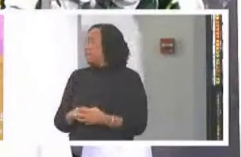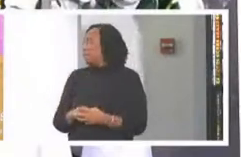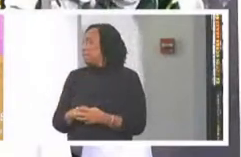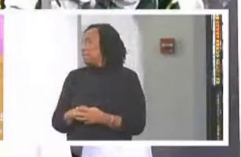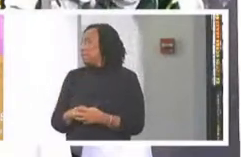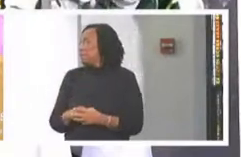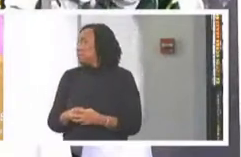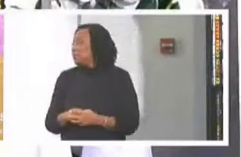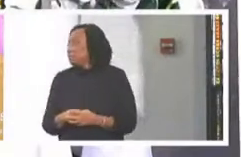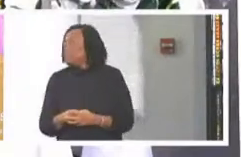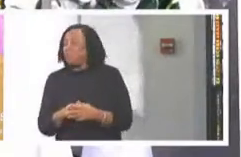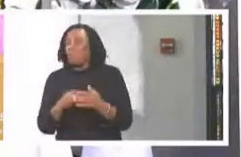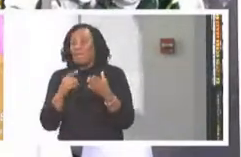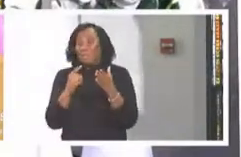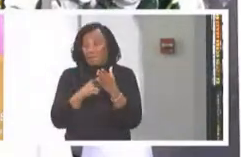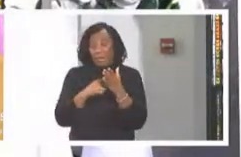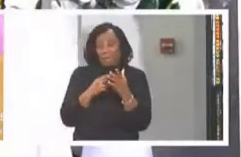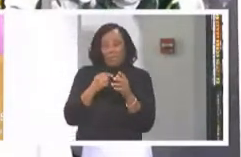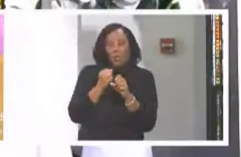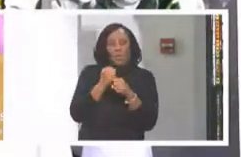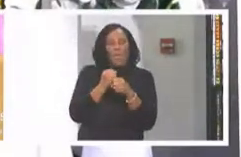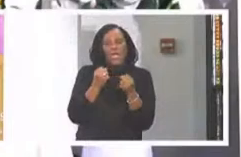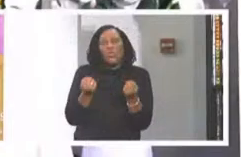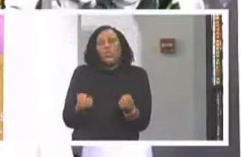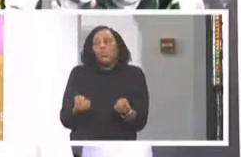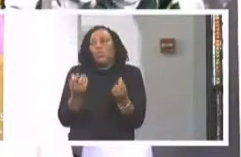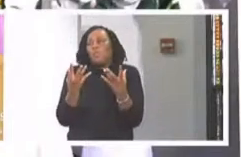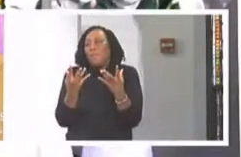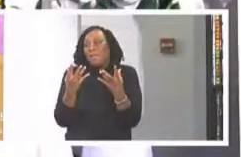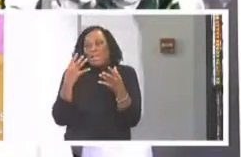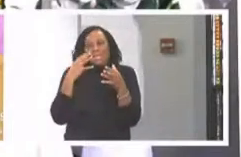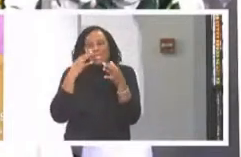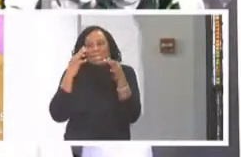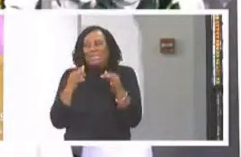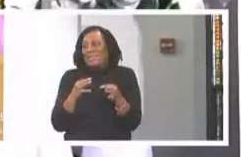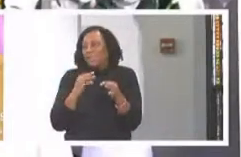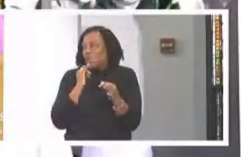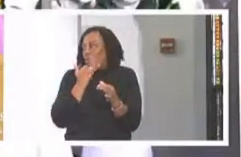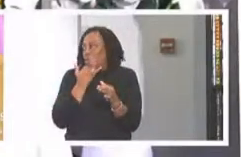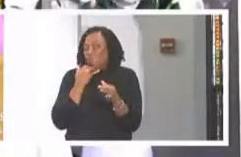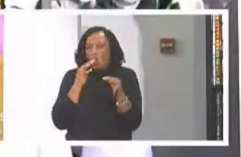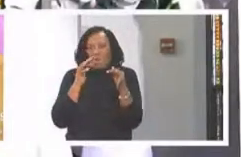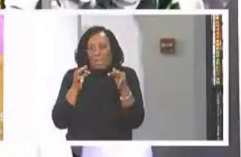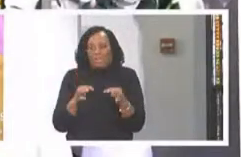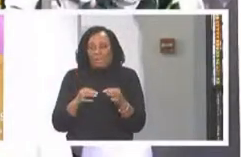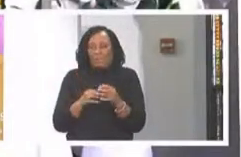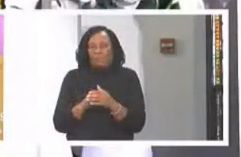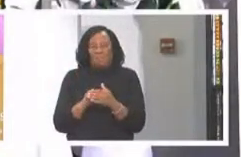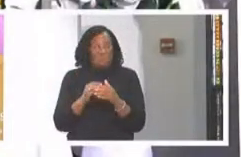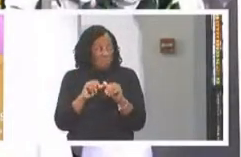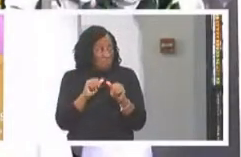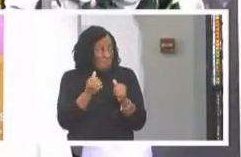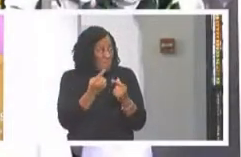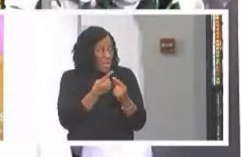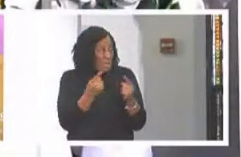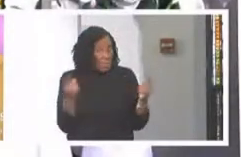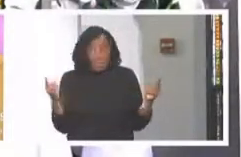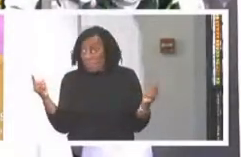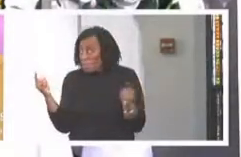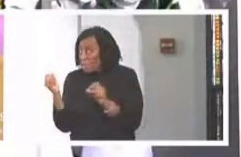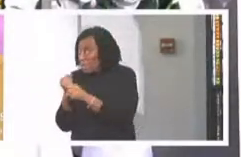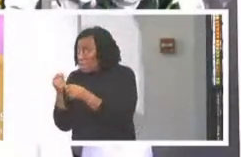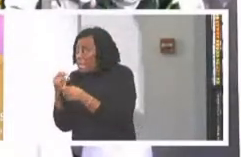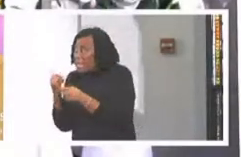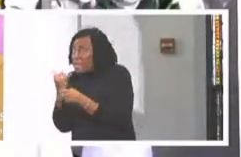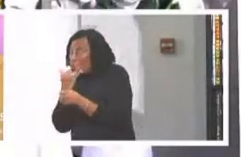we make too many decisions for ourselves, and we make the wrong decision. Anyone here ever make a wrong decision? Ever